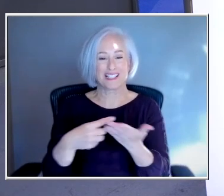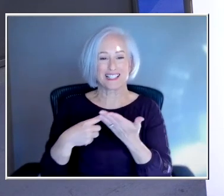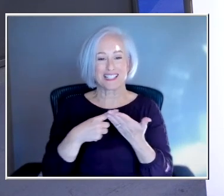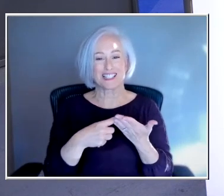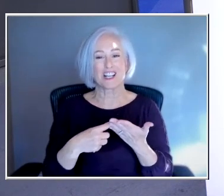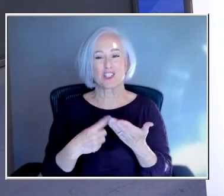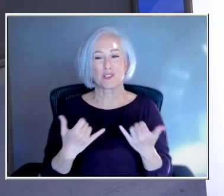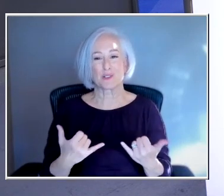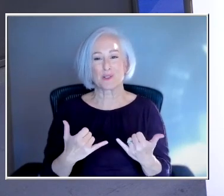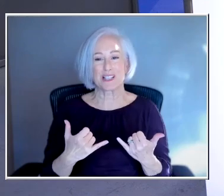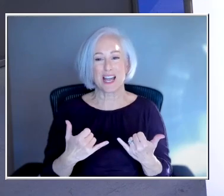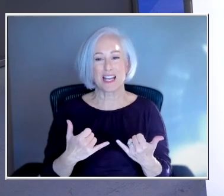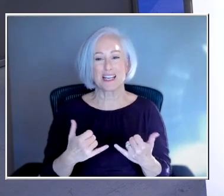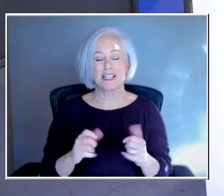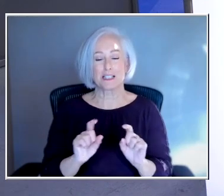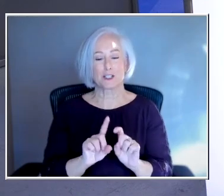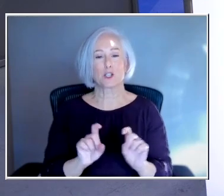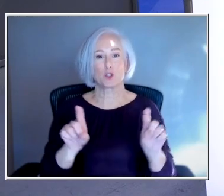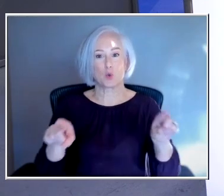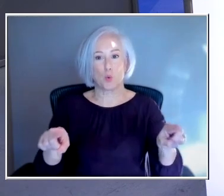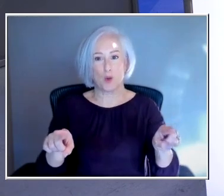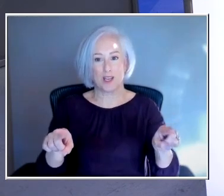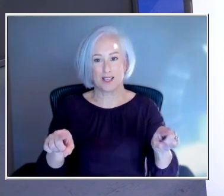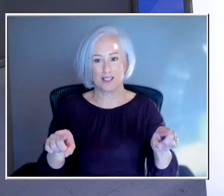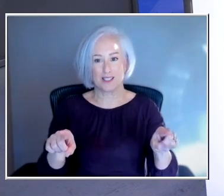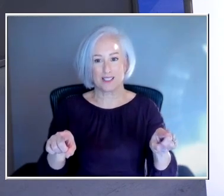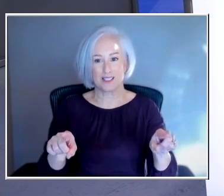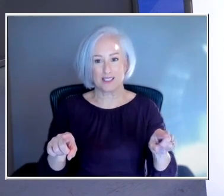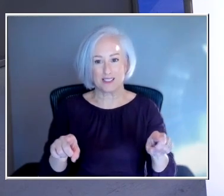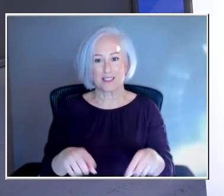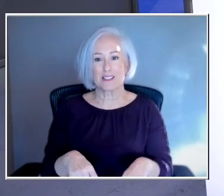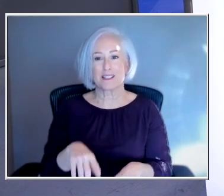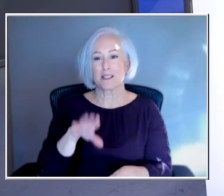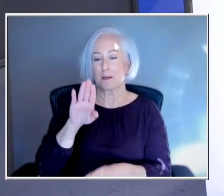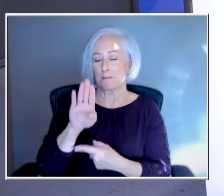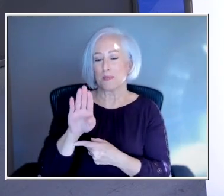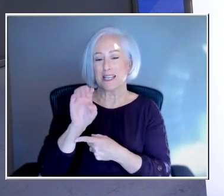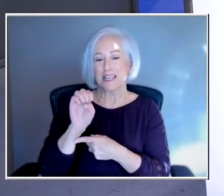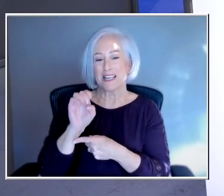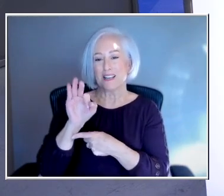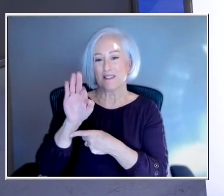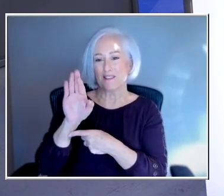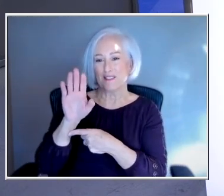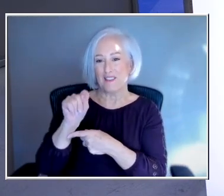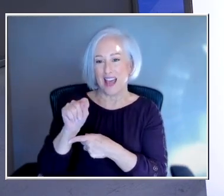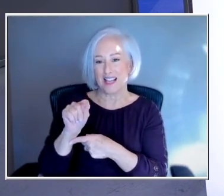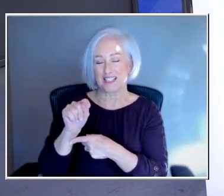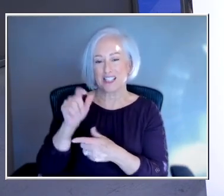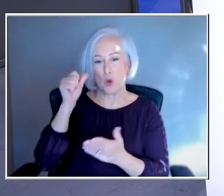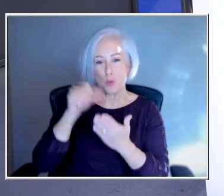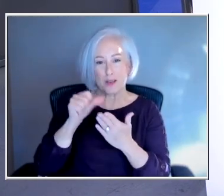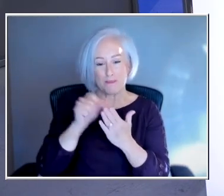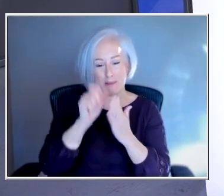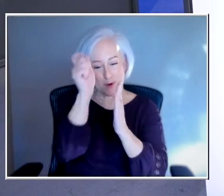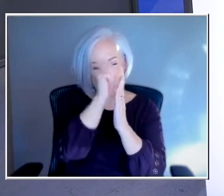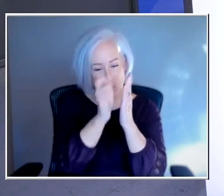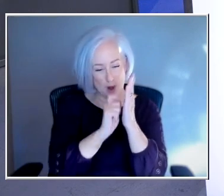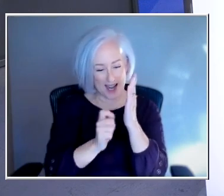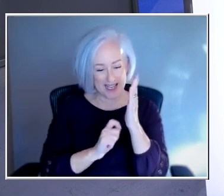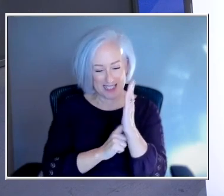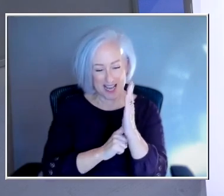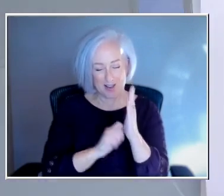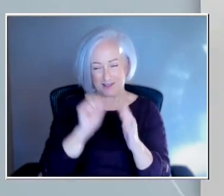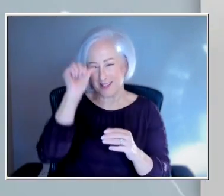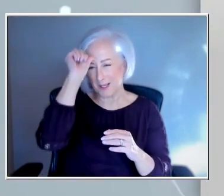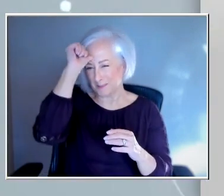quiz for the audience. You remember, be fast. I mean, write this down, put it on your refrigerator. Just really, really, really drill it into your brain.